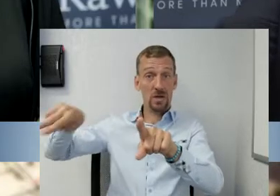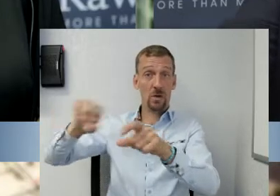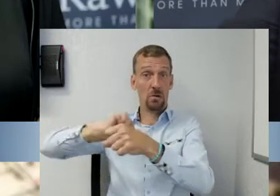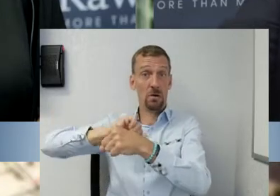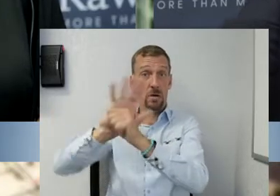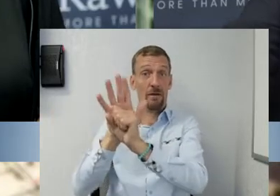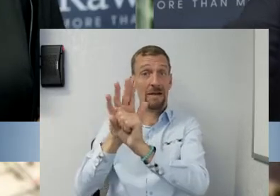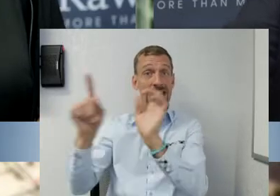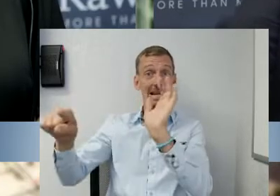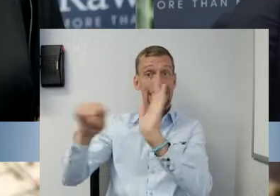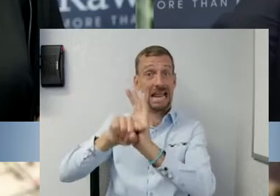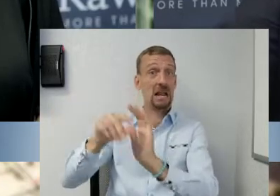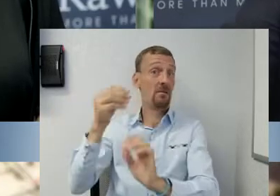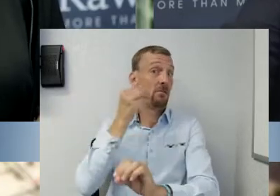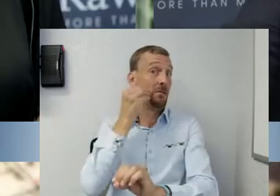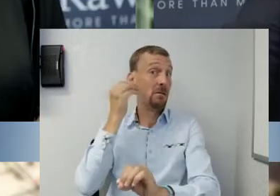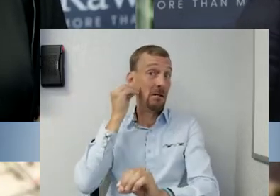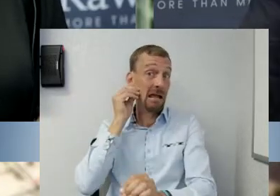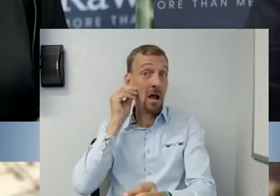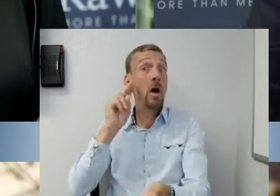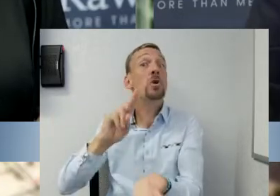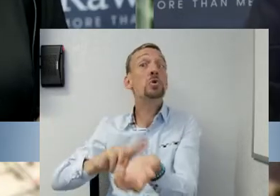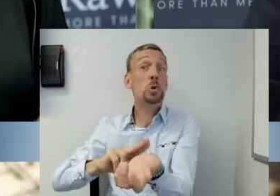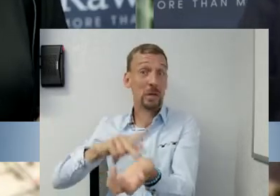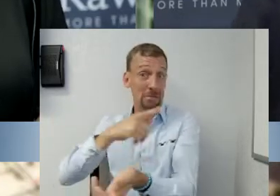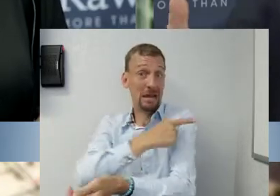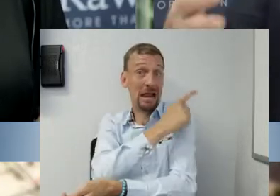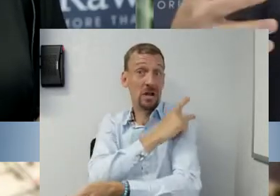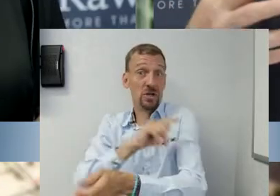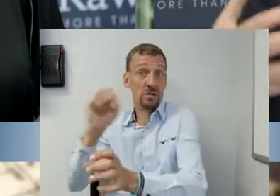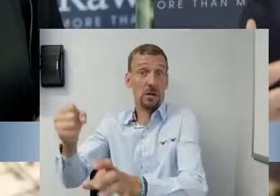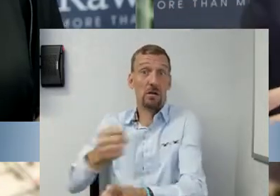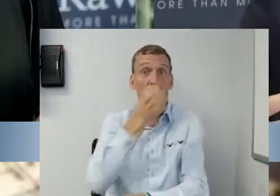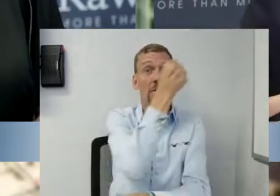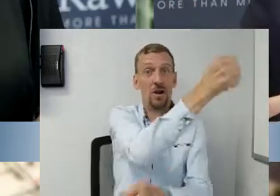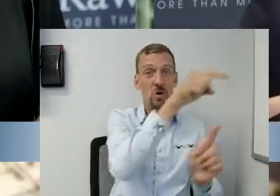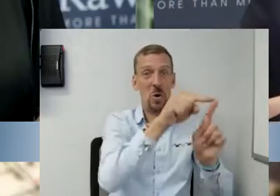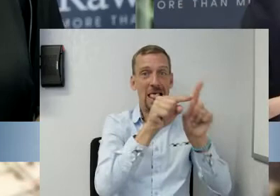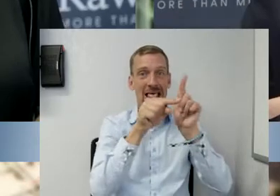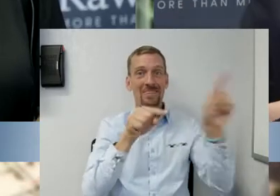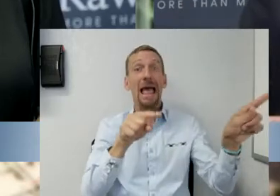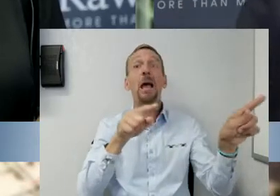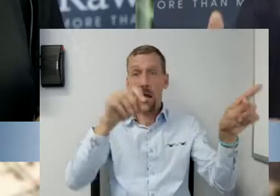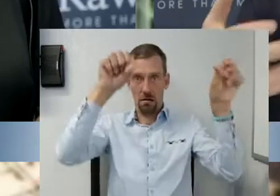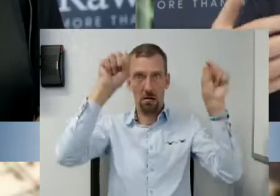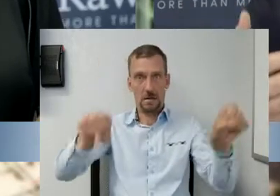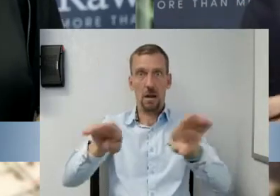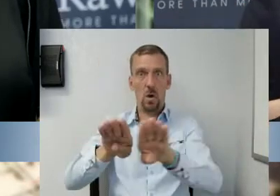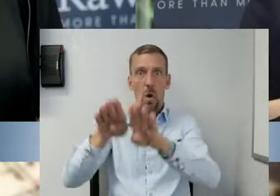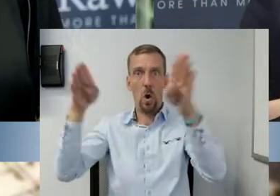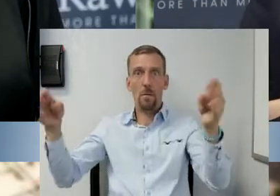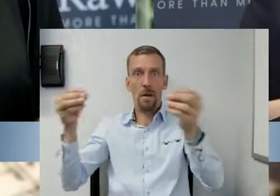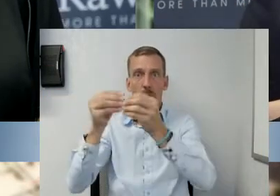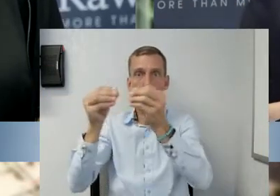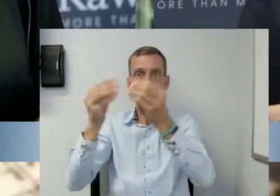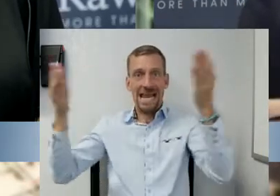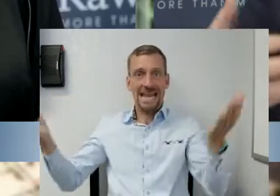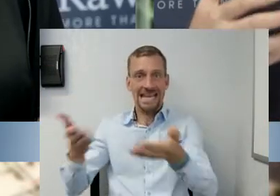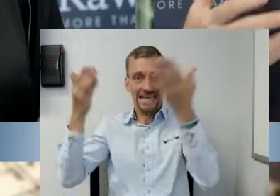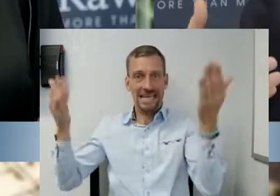COVID negative nursing home patients to that facility, thereby opening up capacity